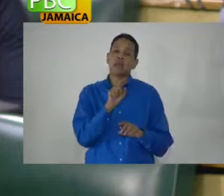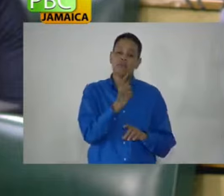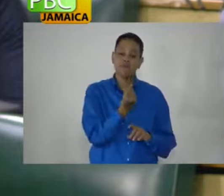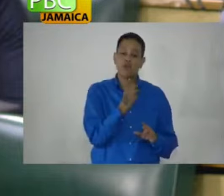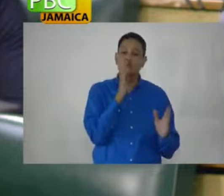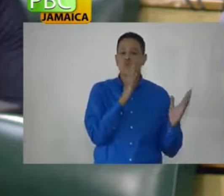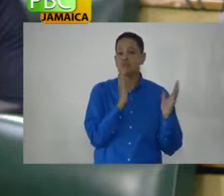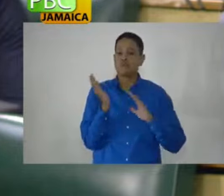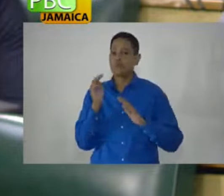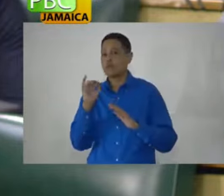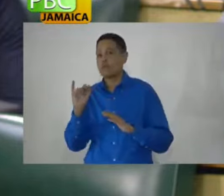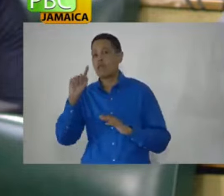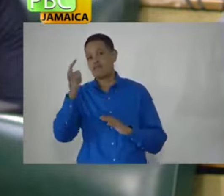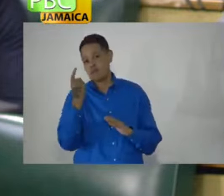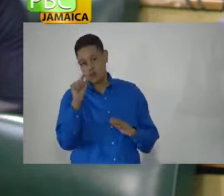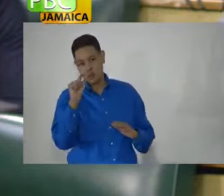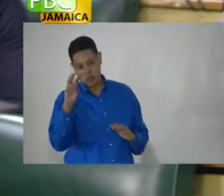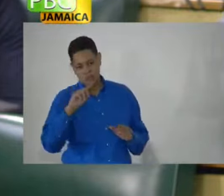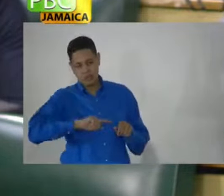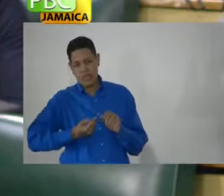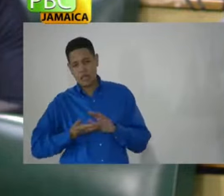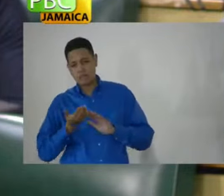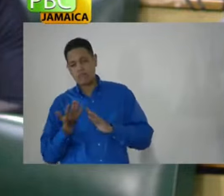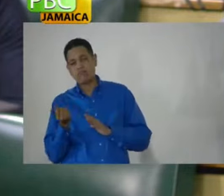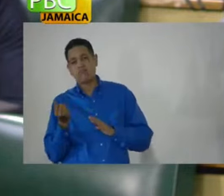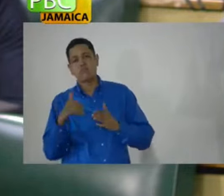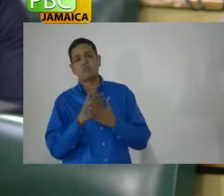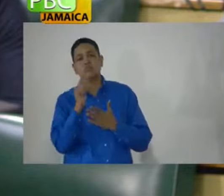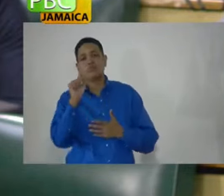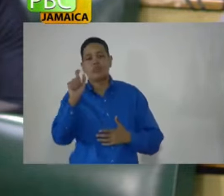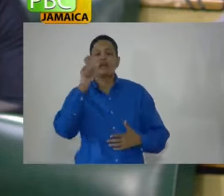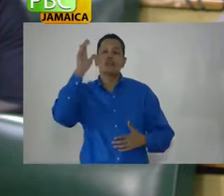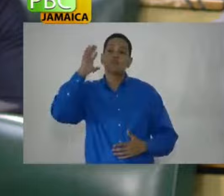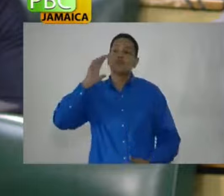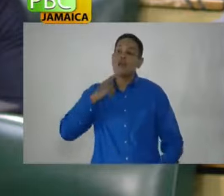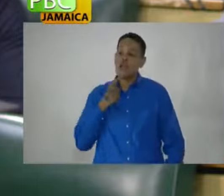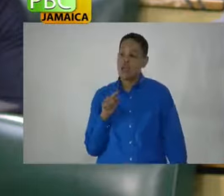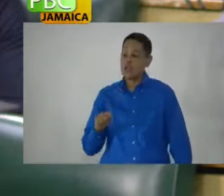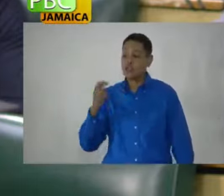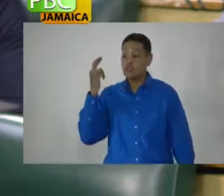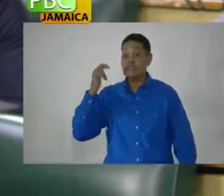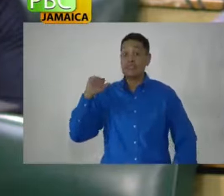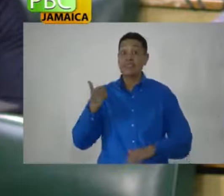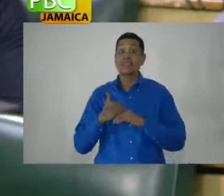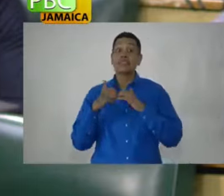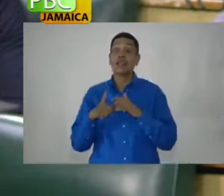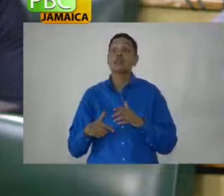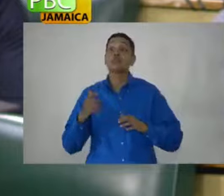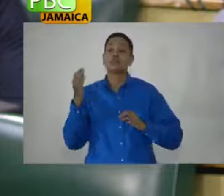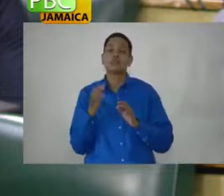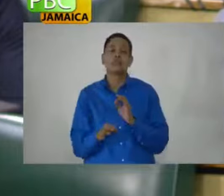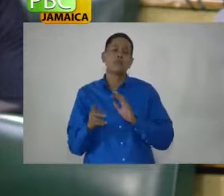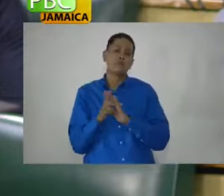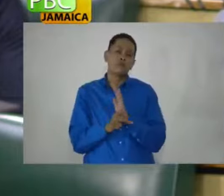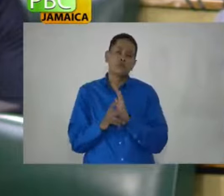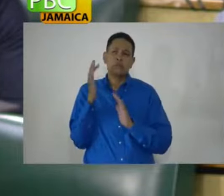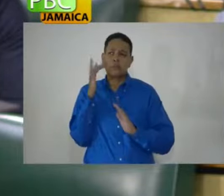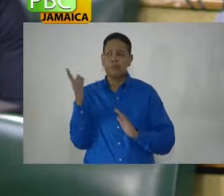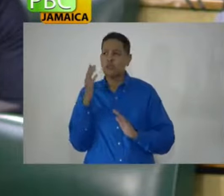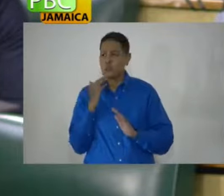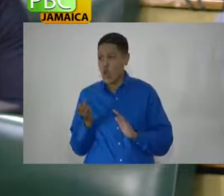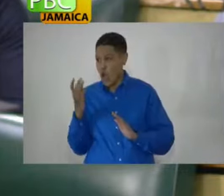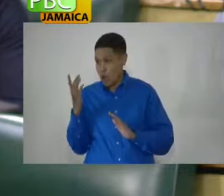1, as previously announced. Madam Speaker, the logic of this design is simple and principled. It